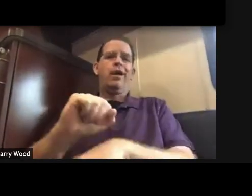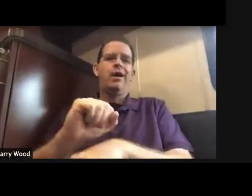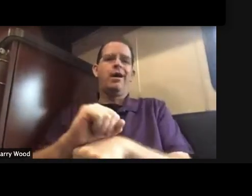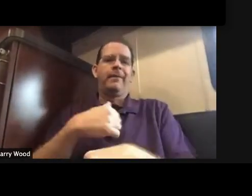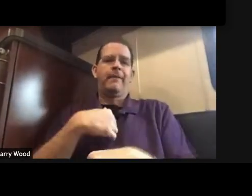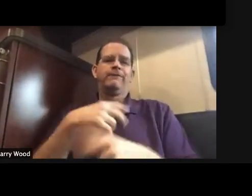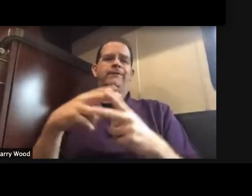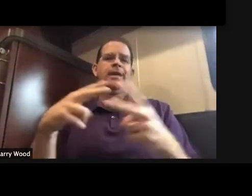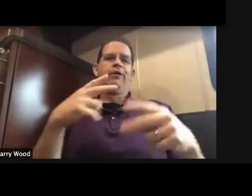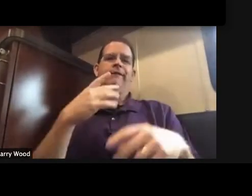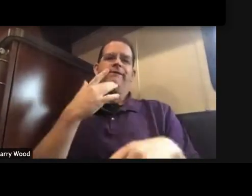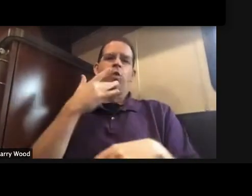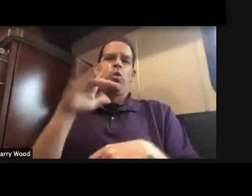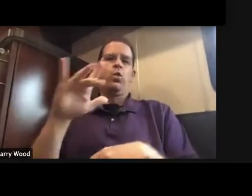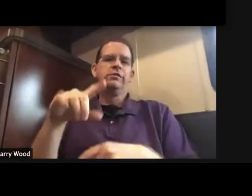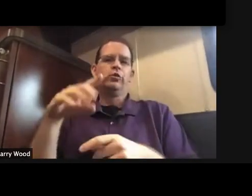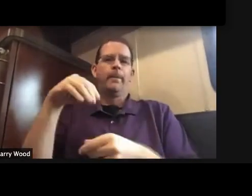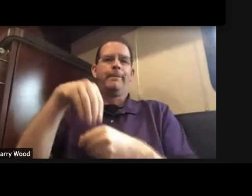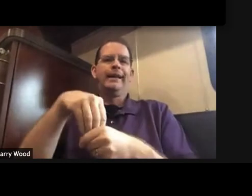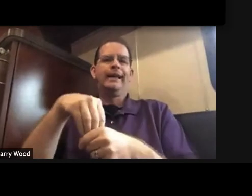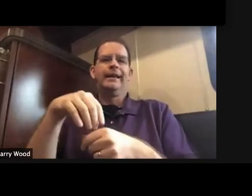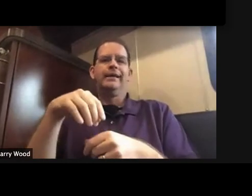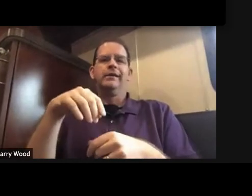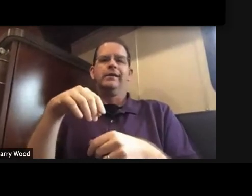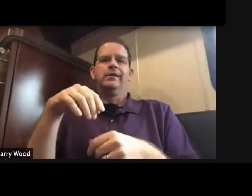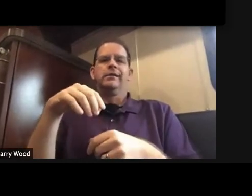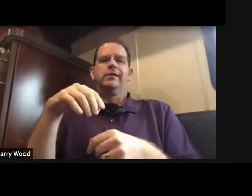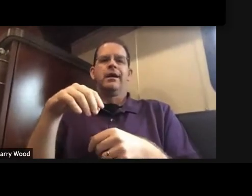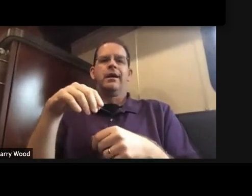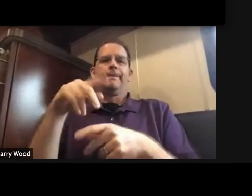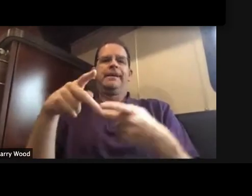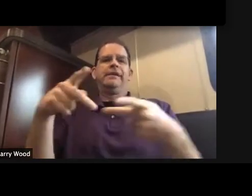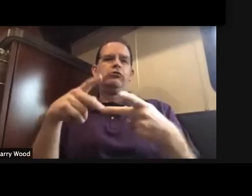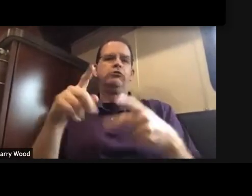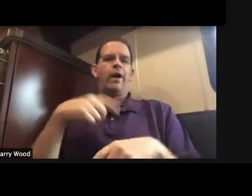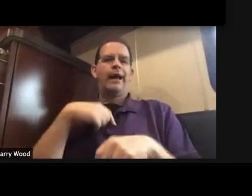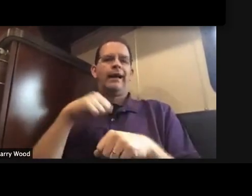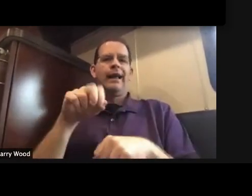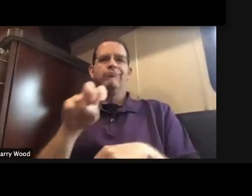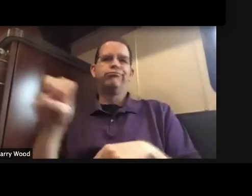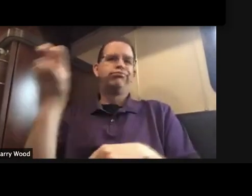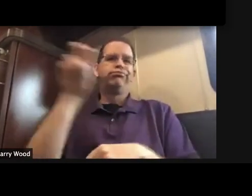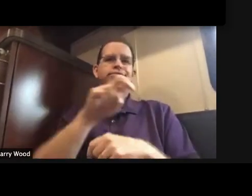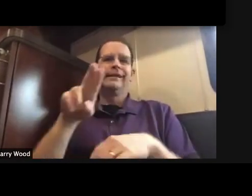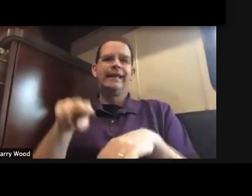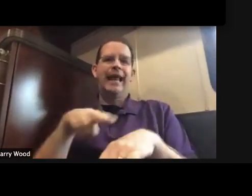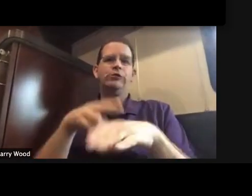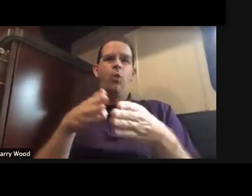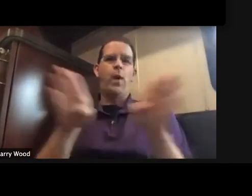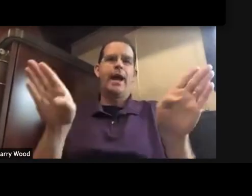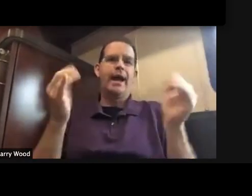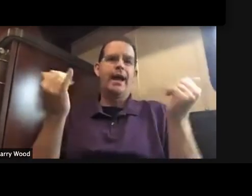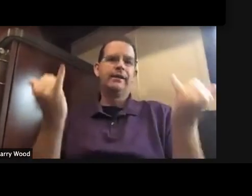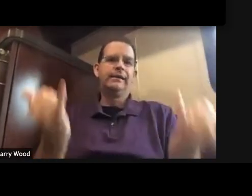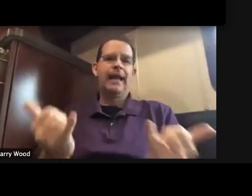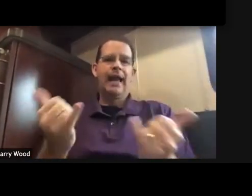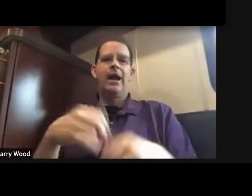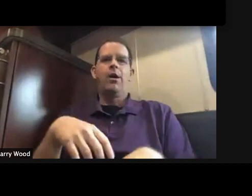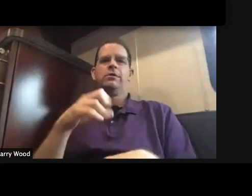want to be there. And yeah, in my current job, I'm very fortunate to be in a position where I can